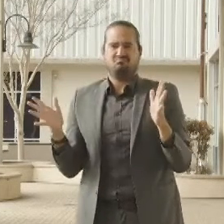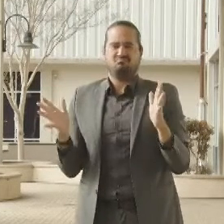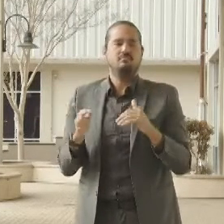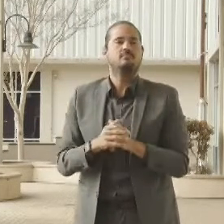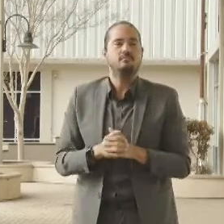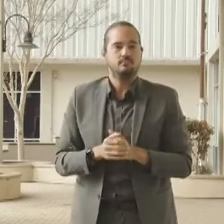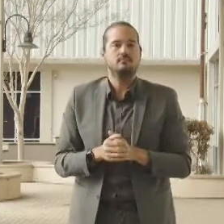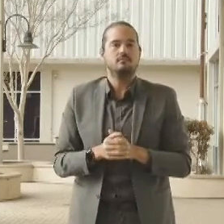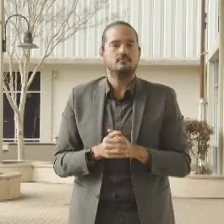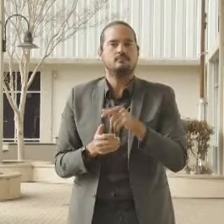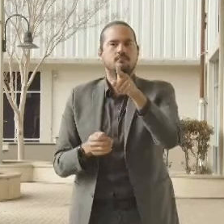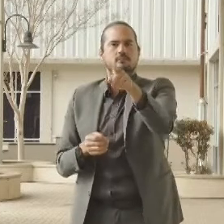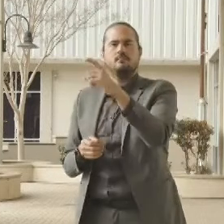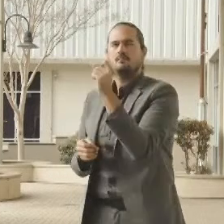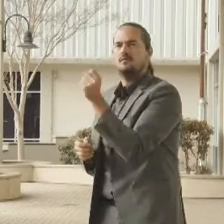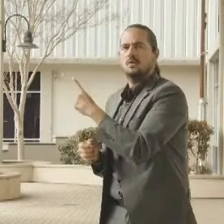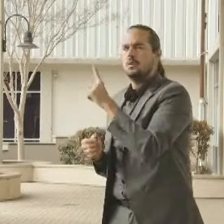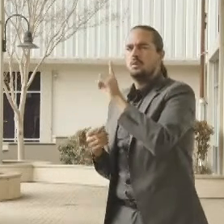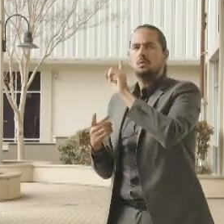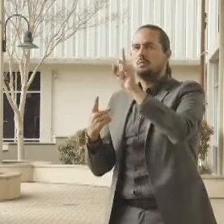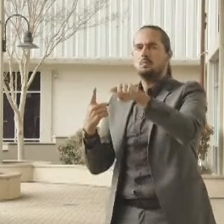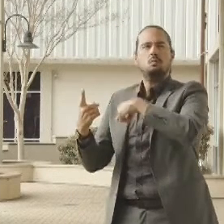that process might begin to flow